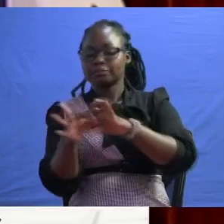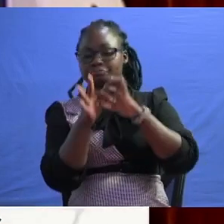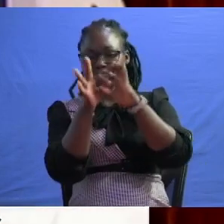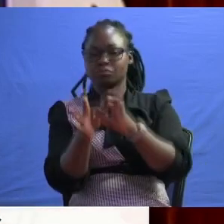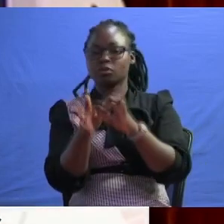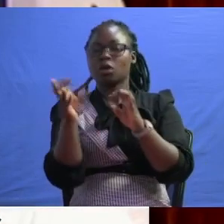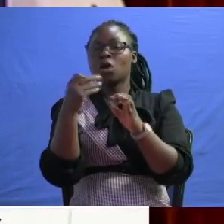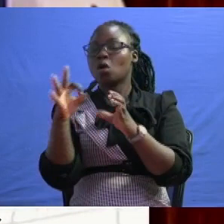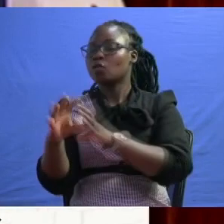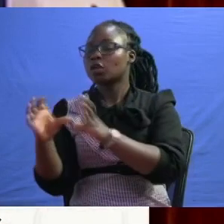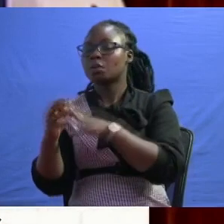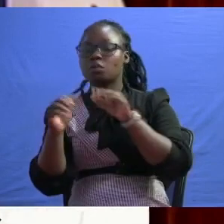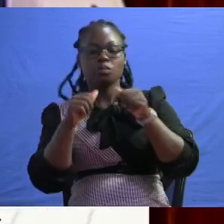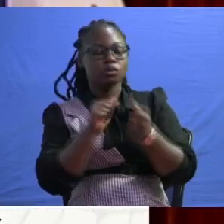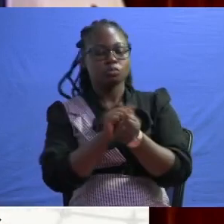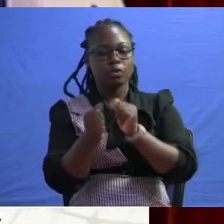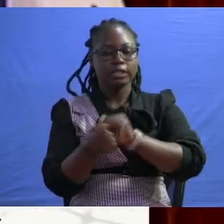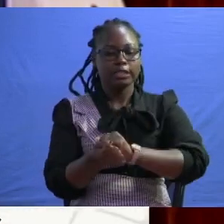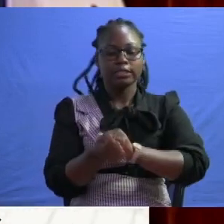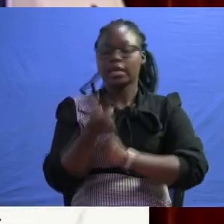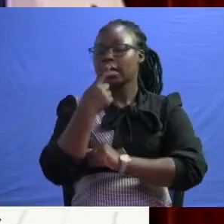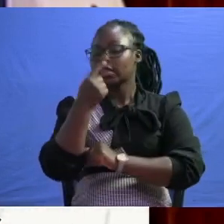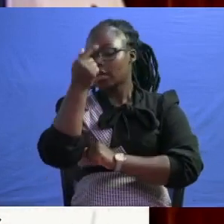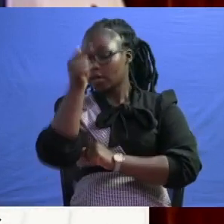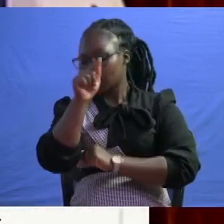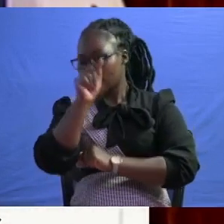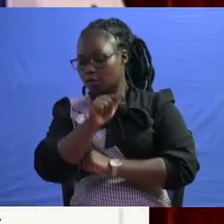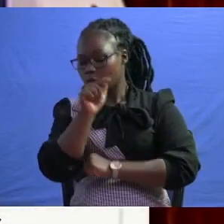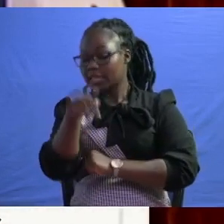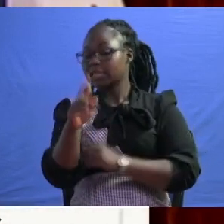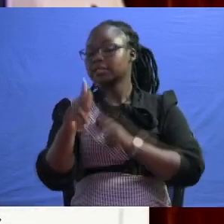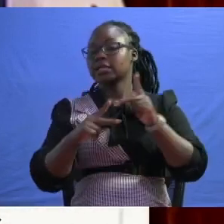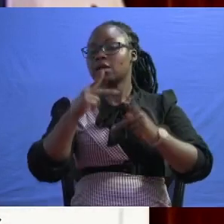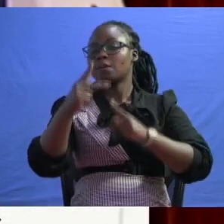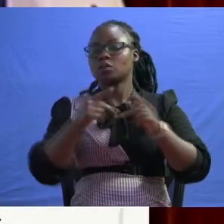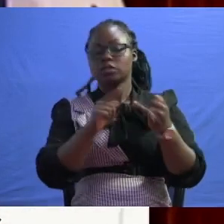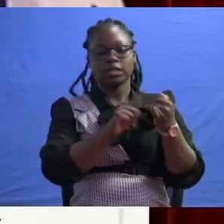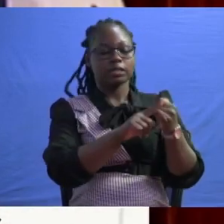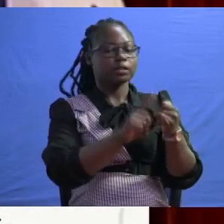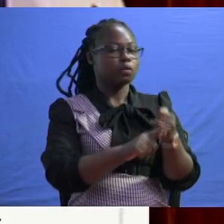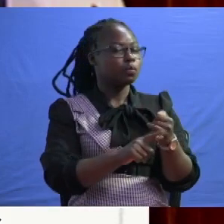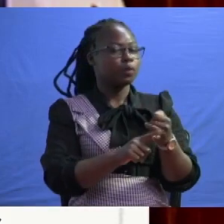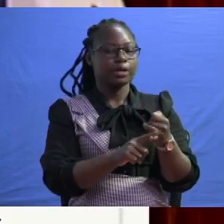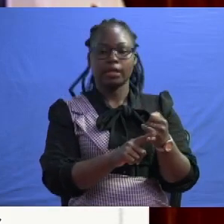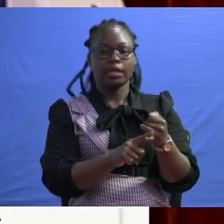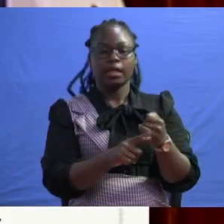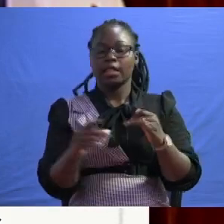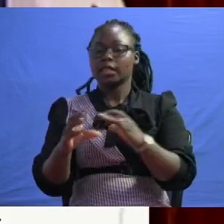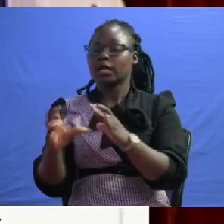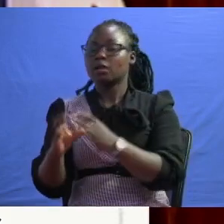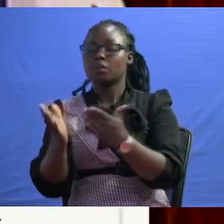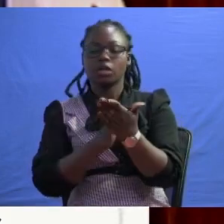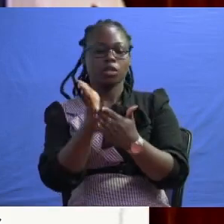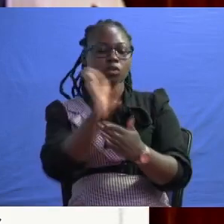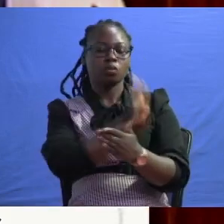the company has been able to change. And therefore, this process, one, we wouldn't, the company through the